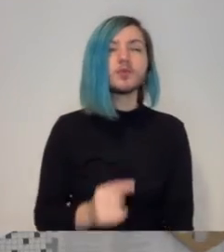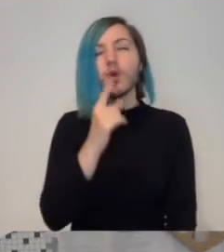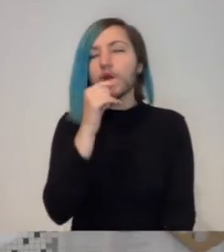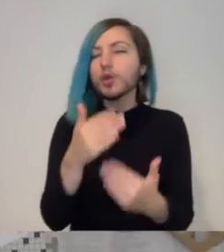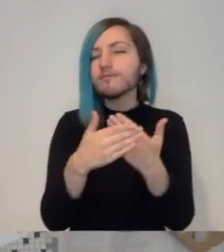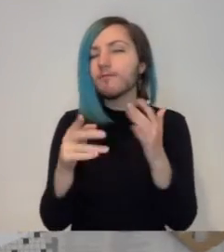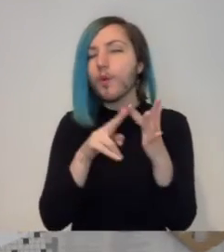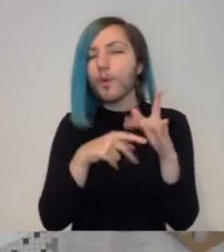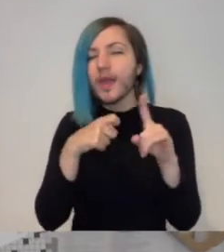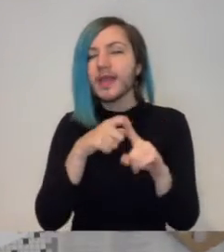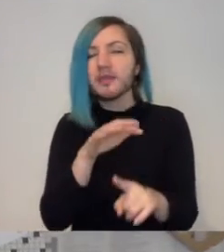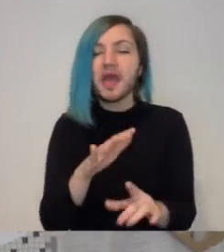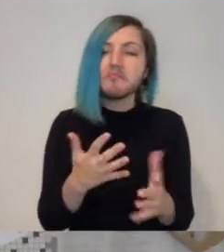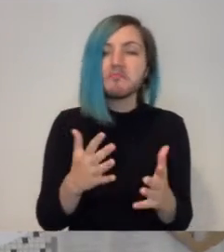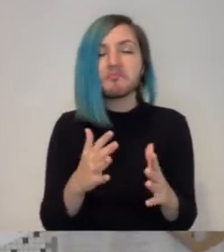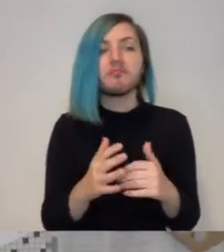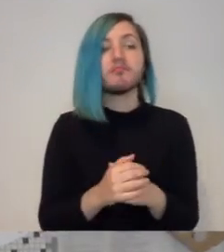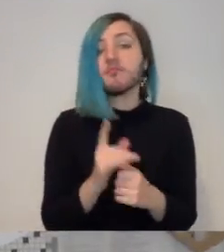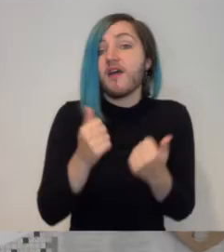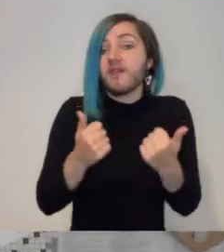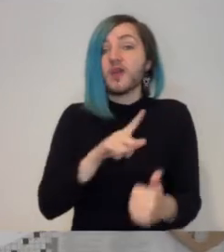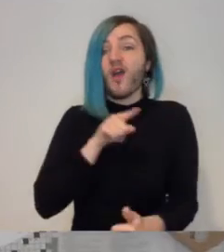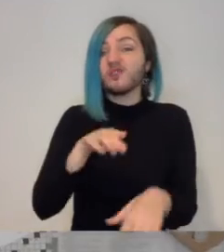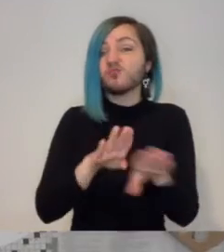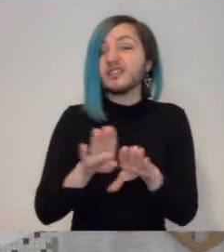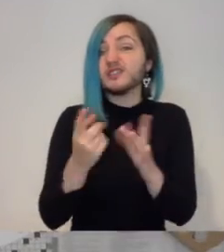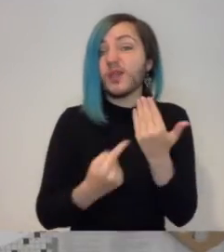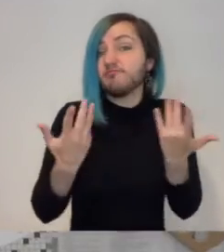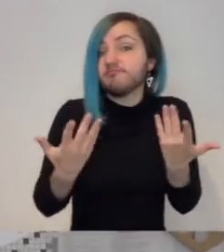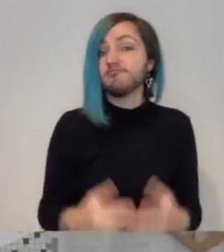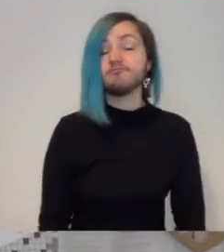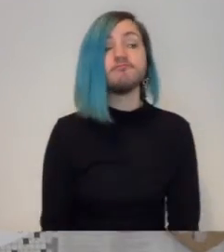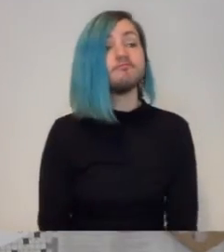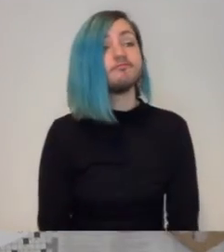ink on it actually, but it's fine because it's a trowel.